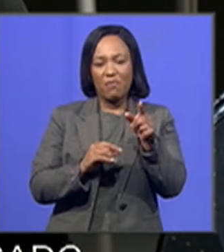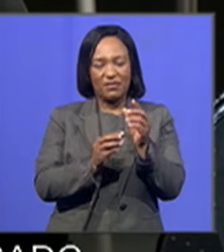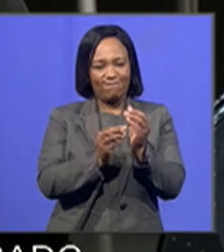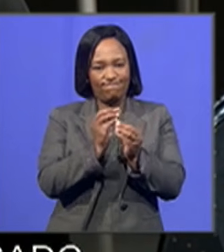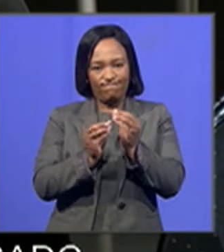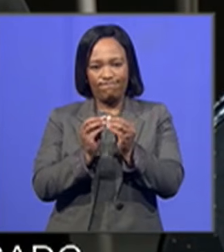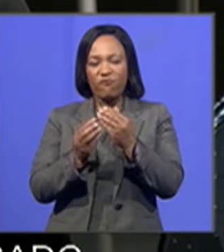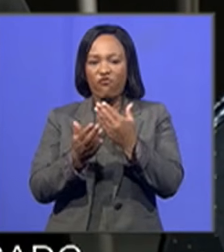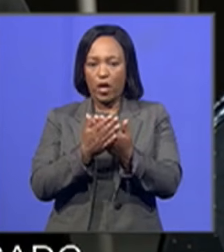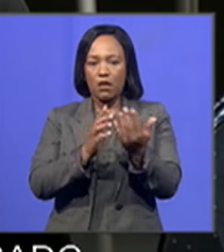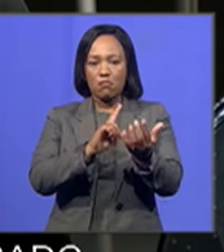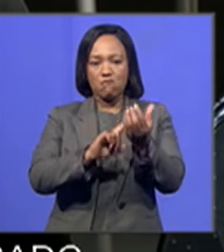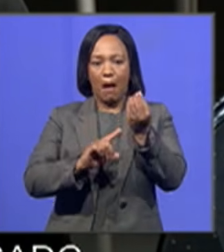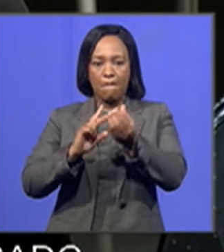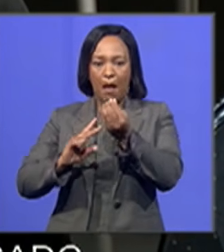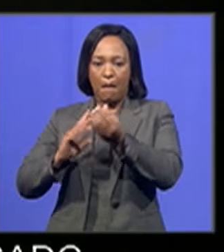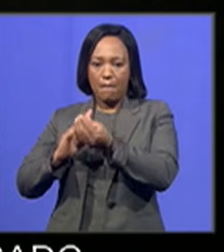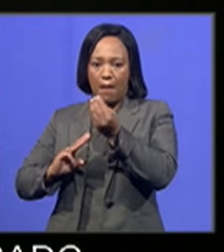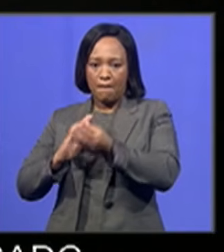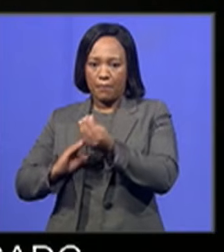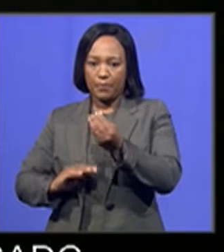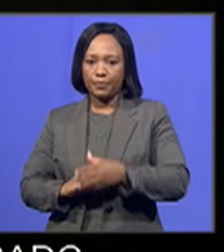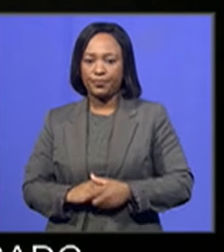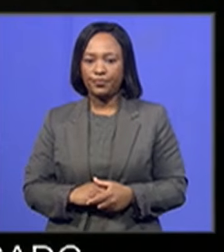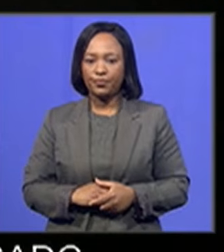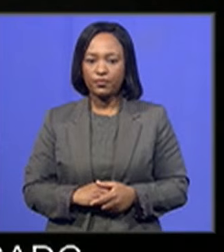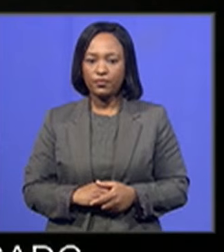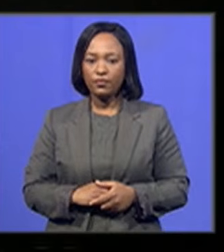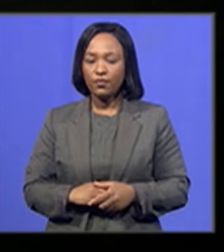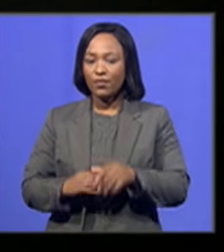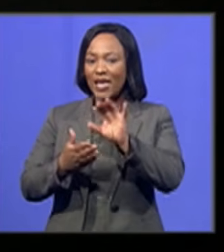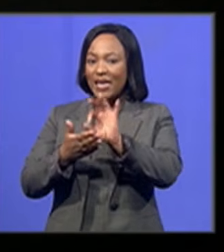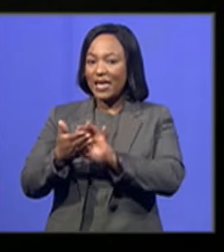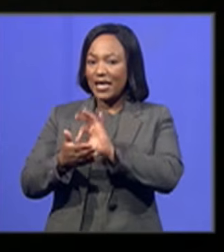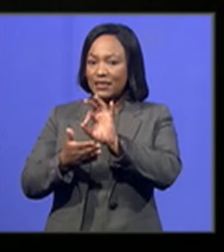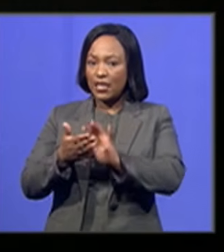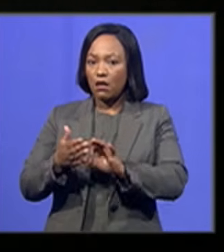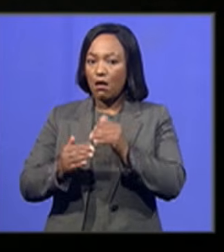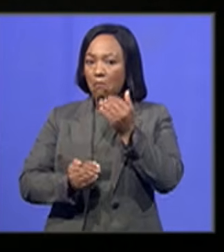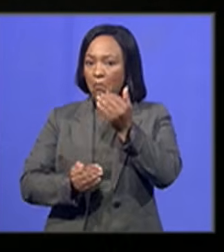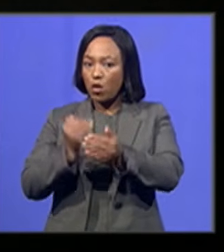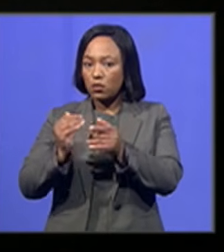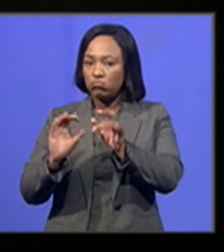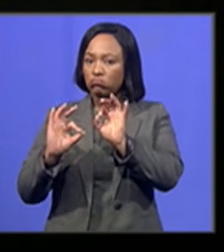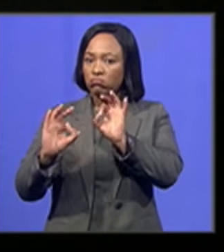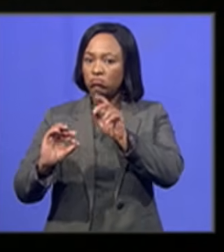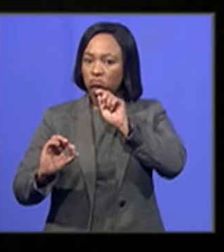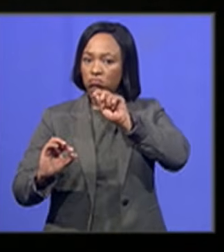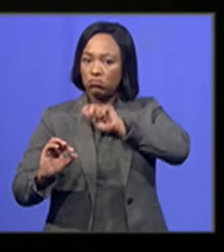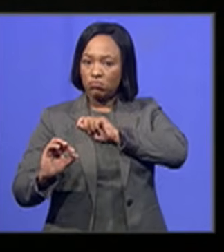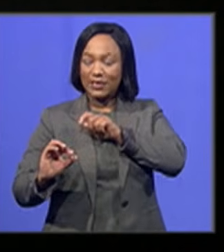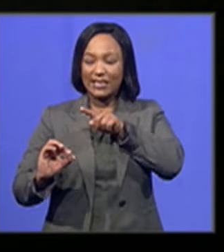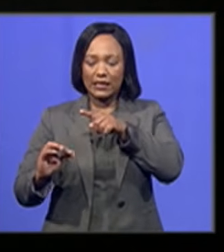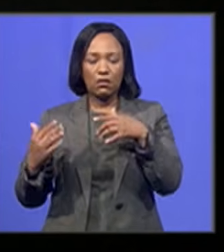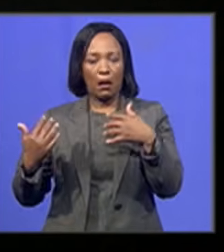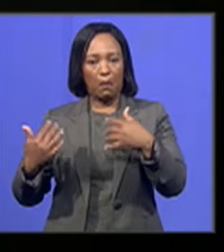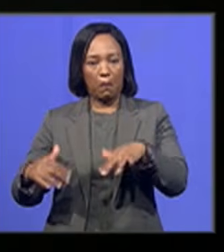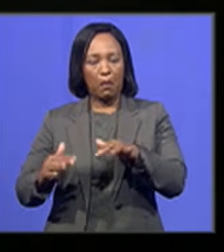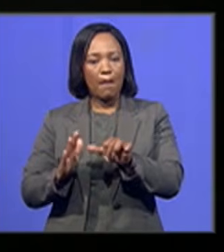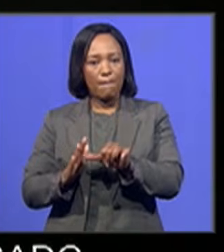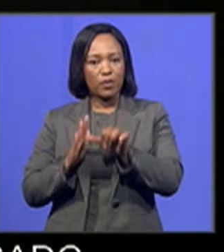fihlellwa. The credibility of elections remains the cornerstone upon which democratic consolidation rests.